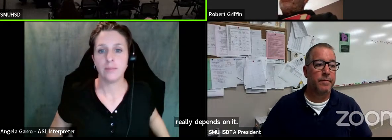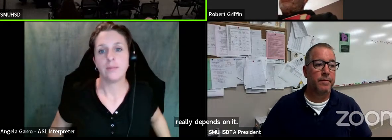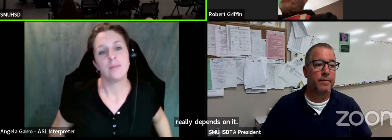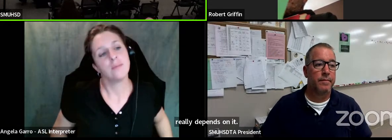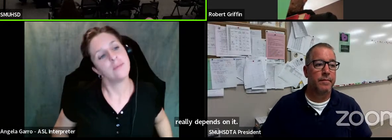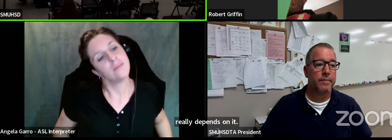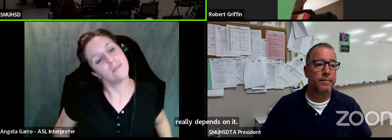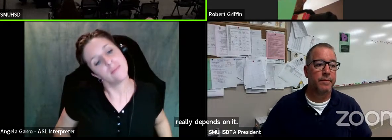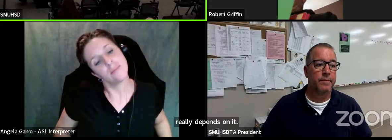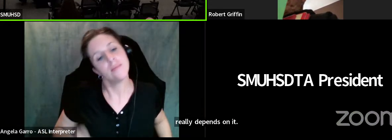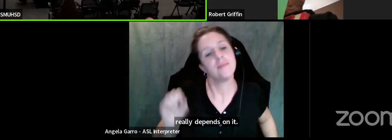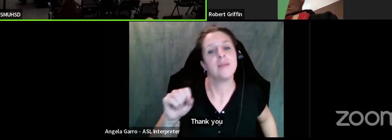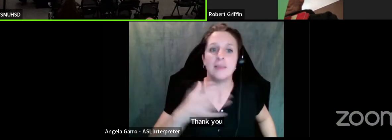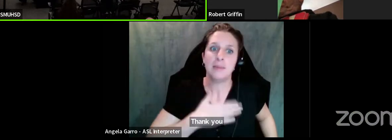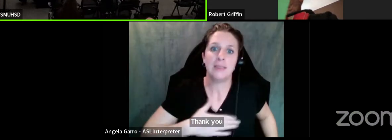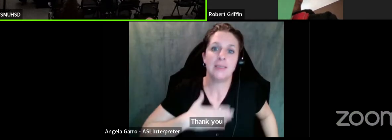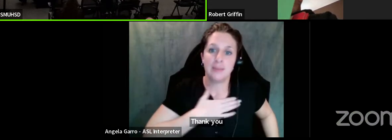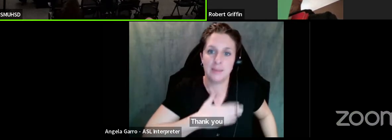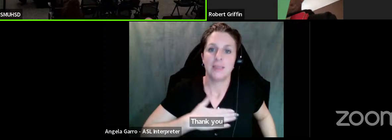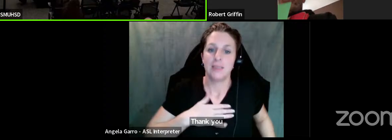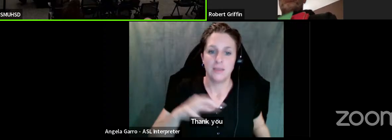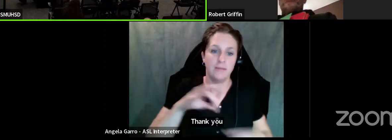you. Yes, please vote.